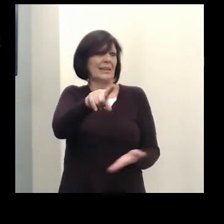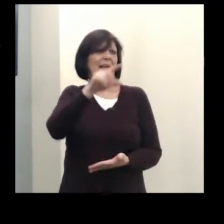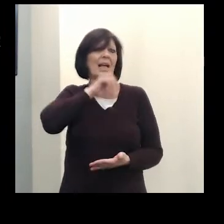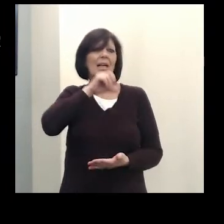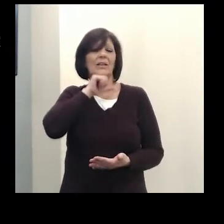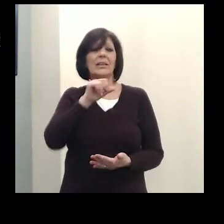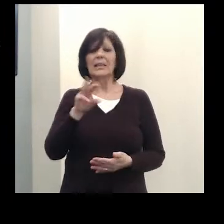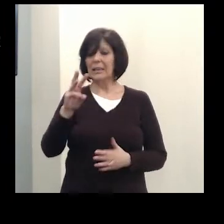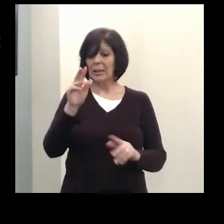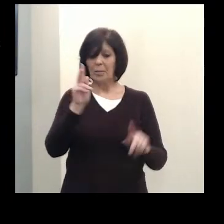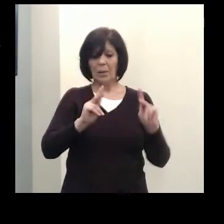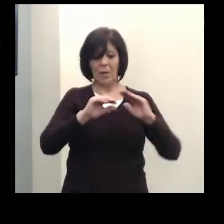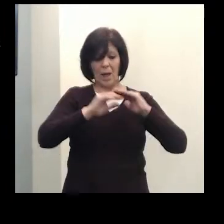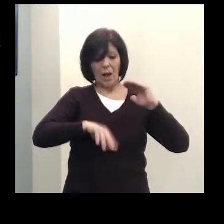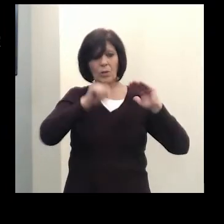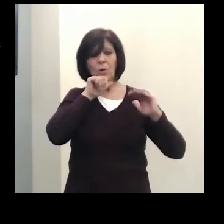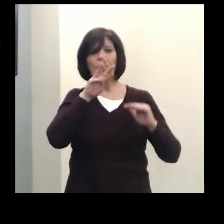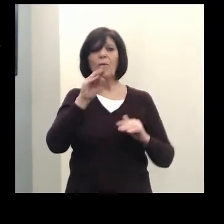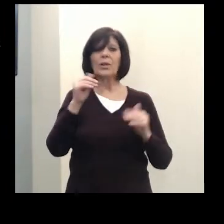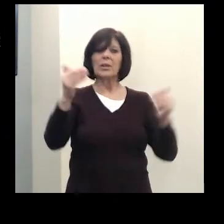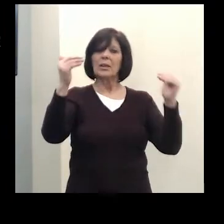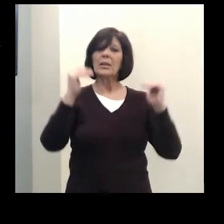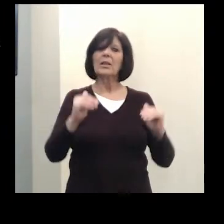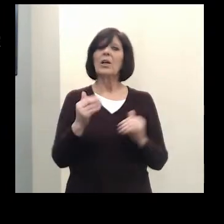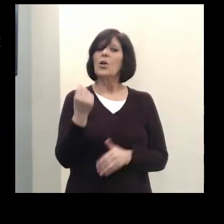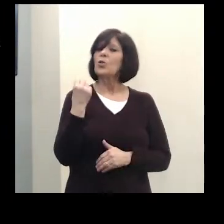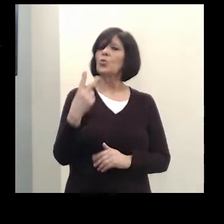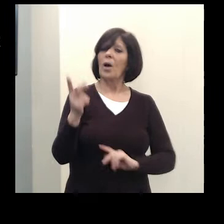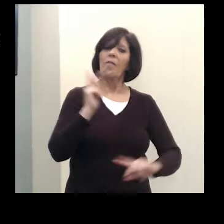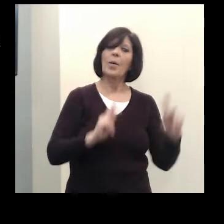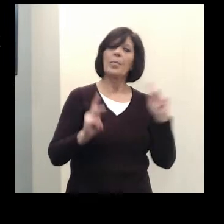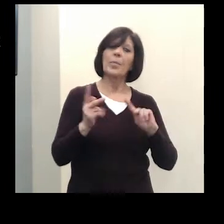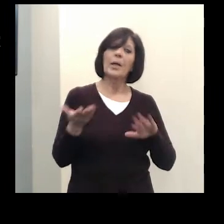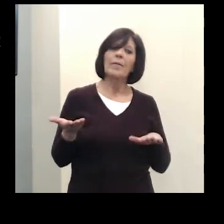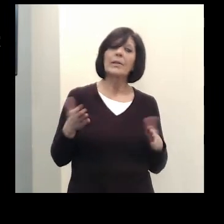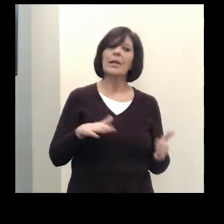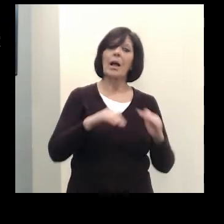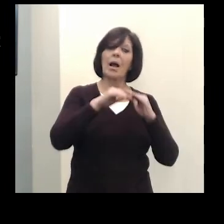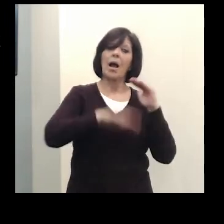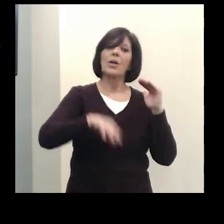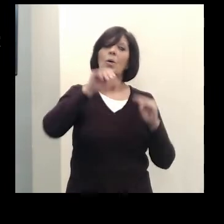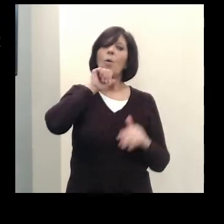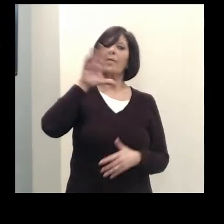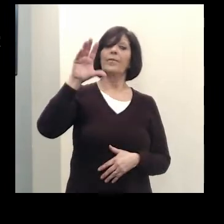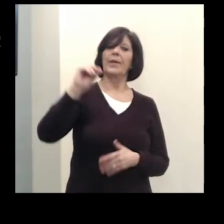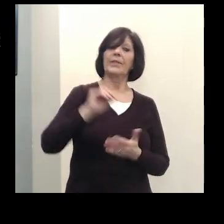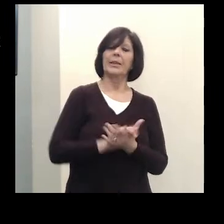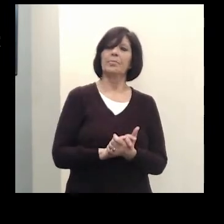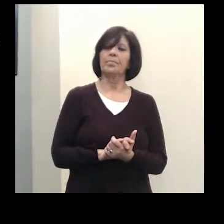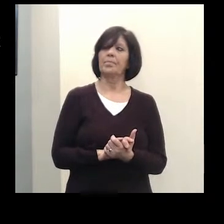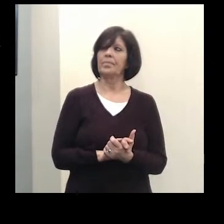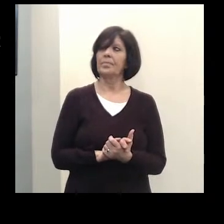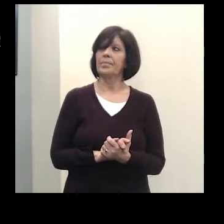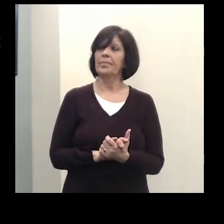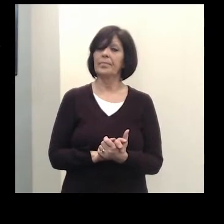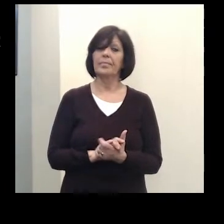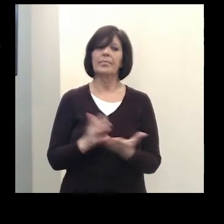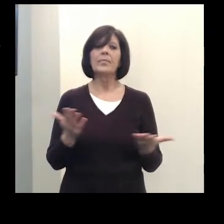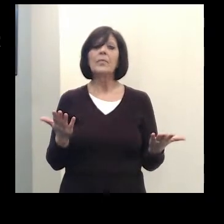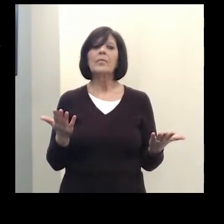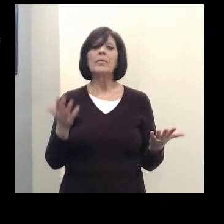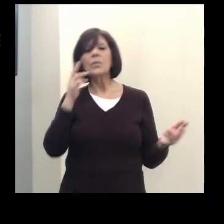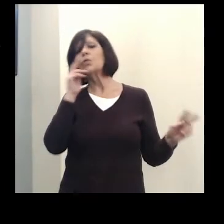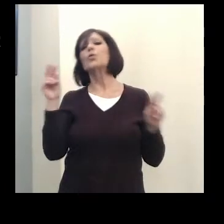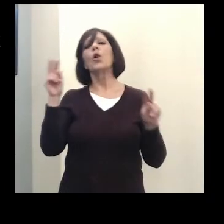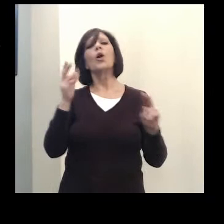40, 6 between 40 and 49. 12 people have died under the age of 50 in the month of January. And just to take a look at the